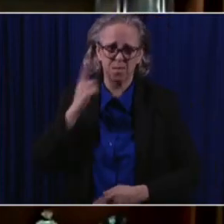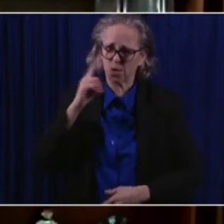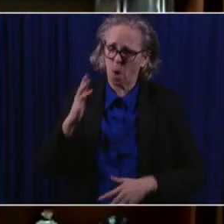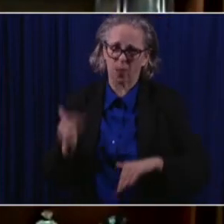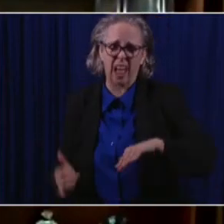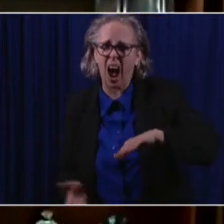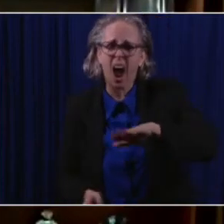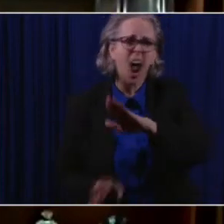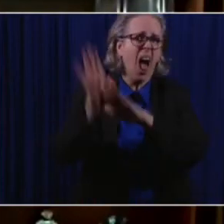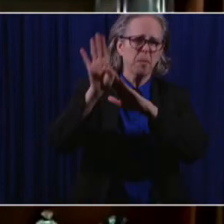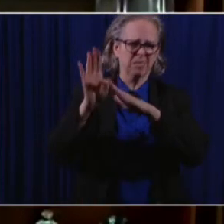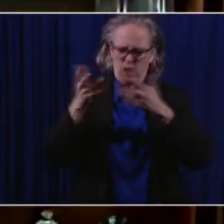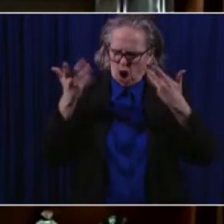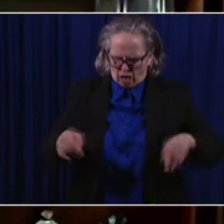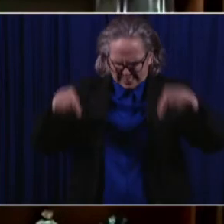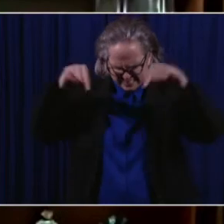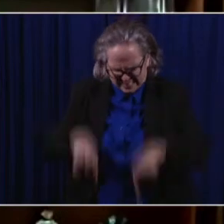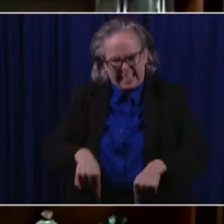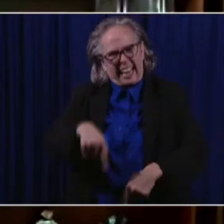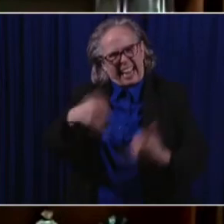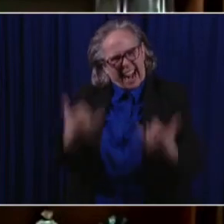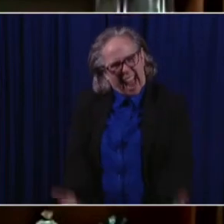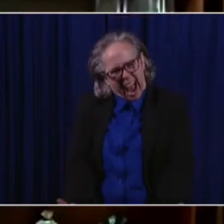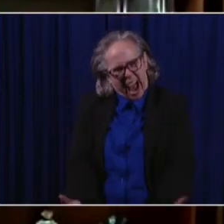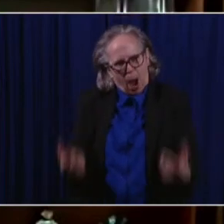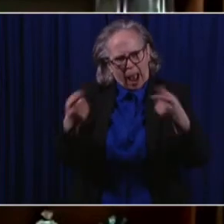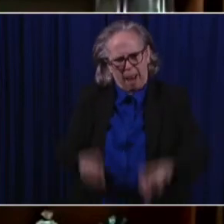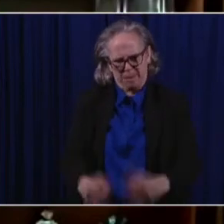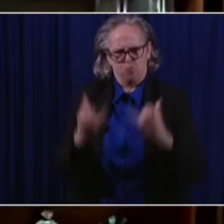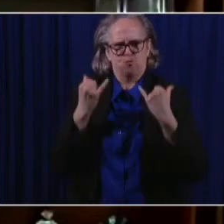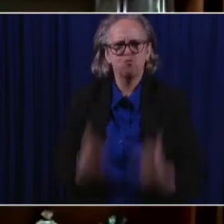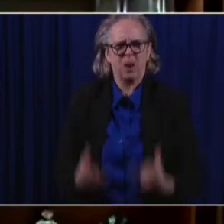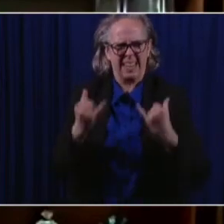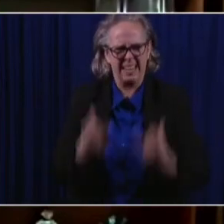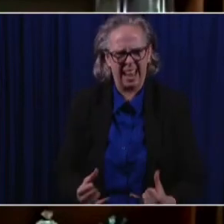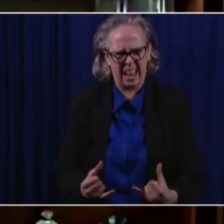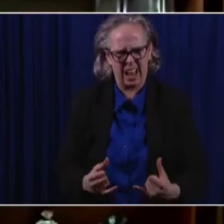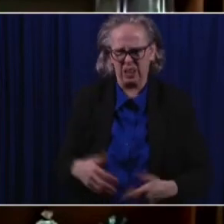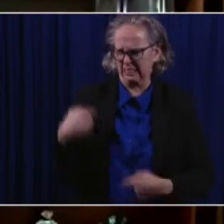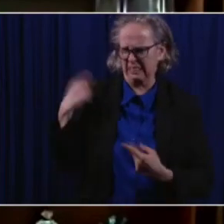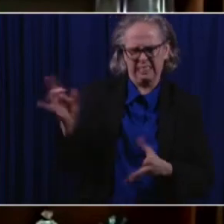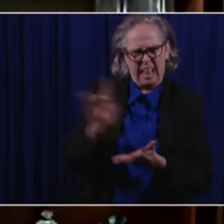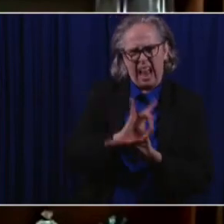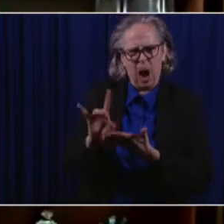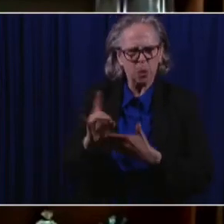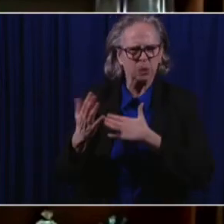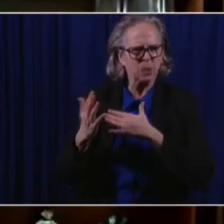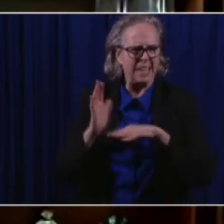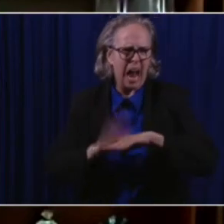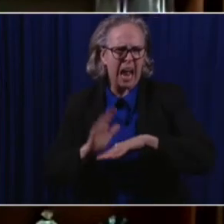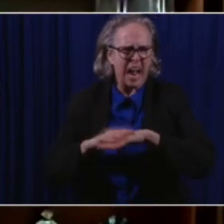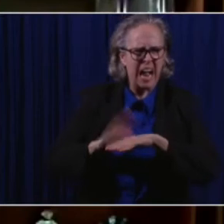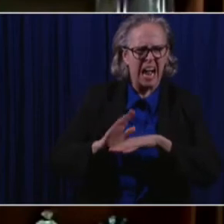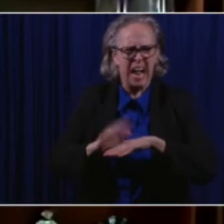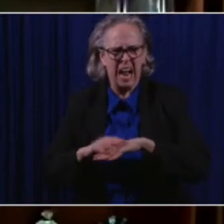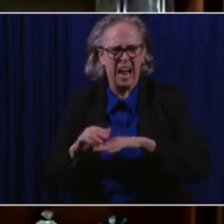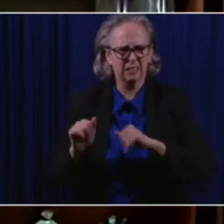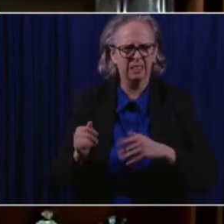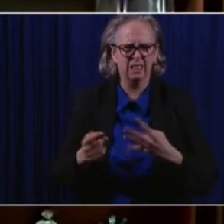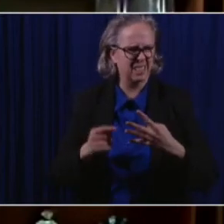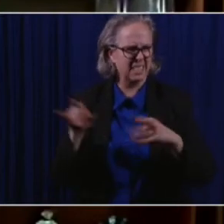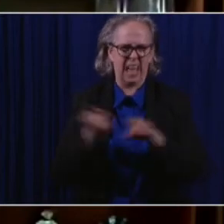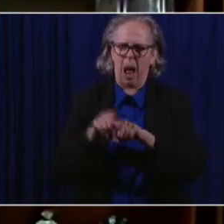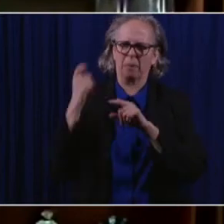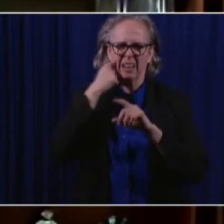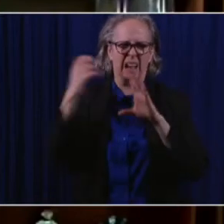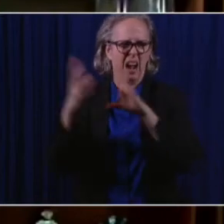been able to accommodate the increase in volume over the last 8 weeks. Just as my two colleagues have mentioned, we've been able to transfer patients